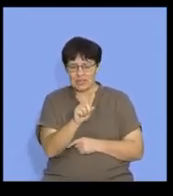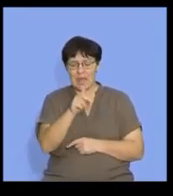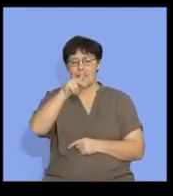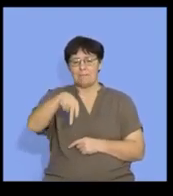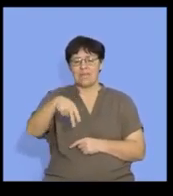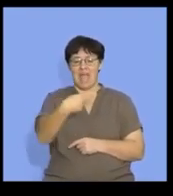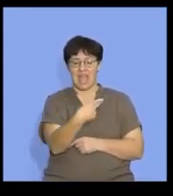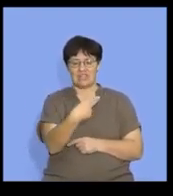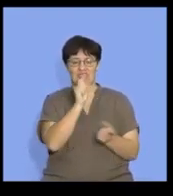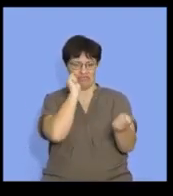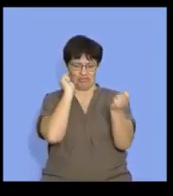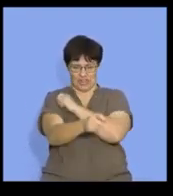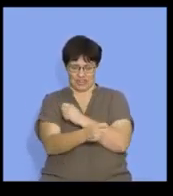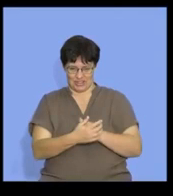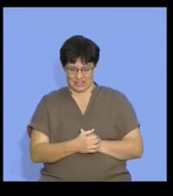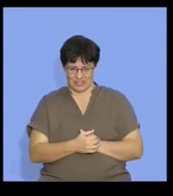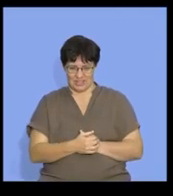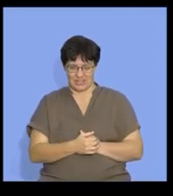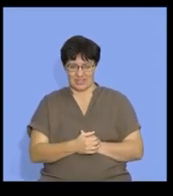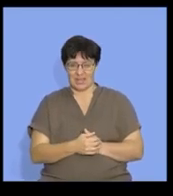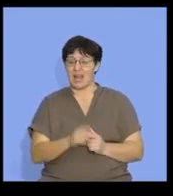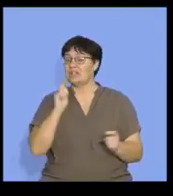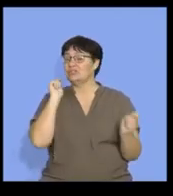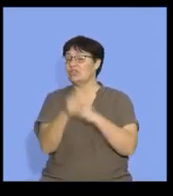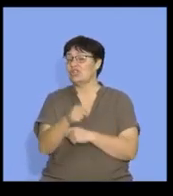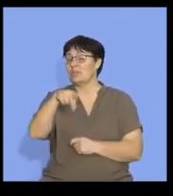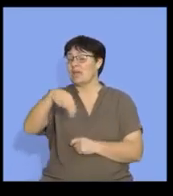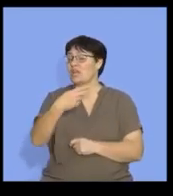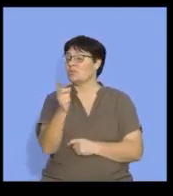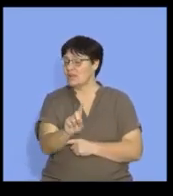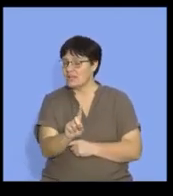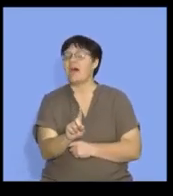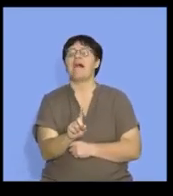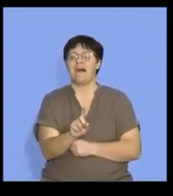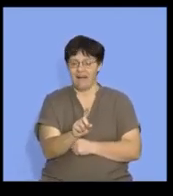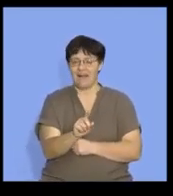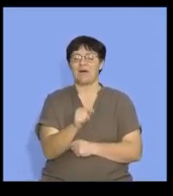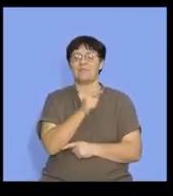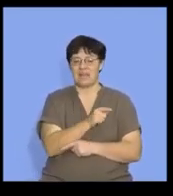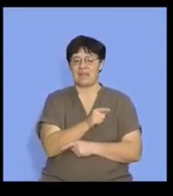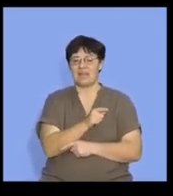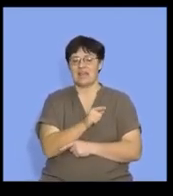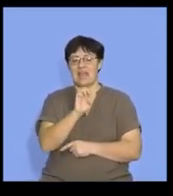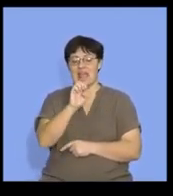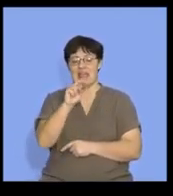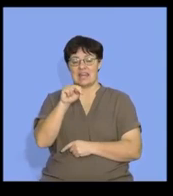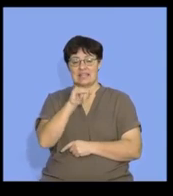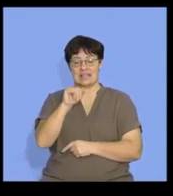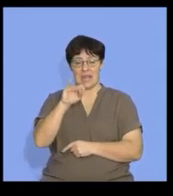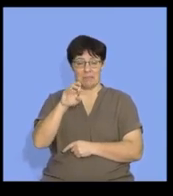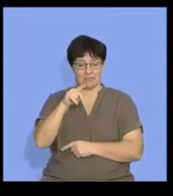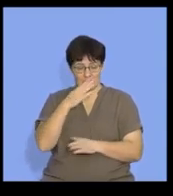pH, right? And what does the change in pH mean? It's going to change how enzymes